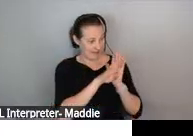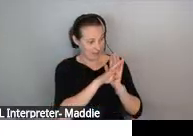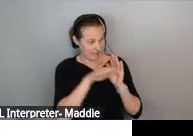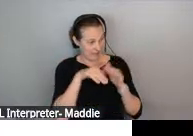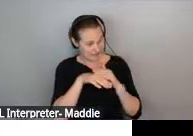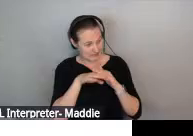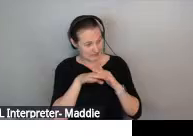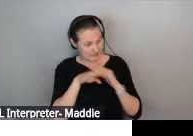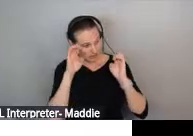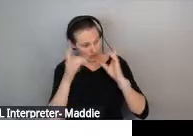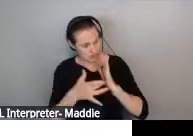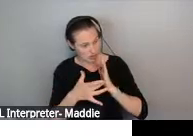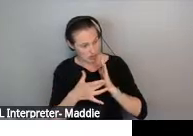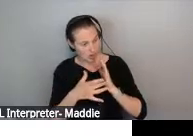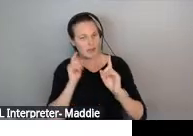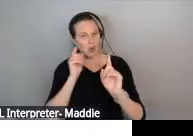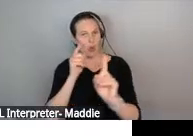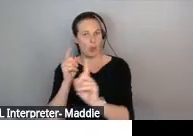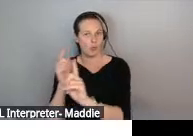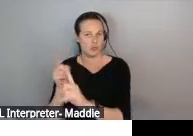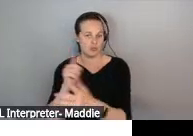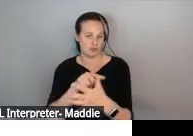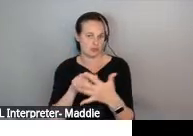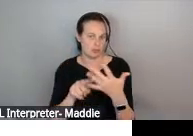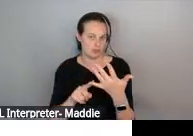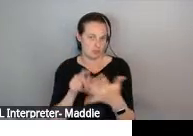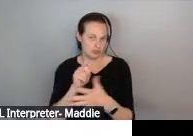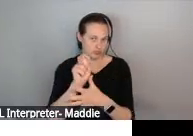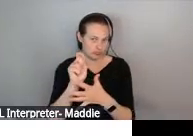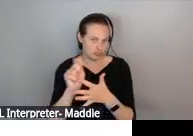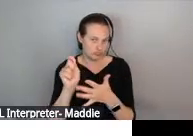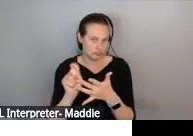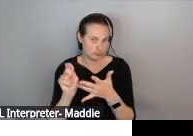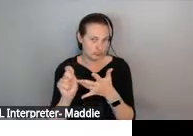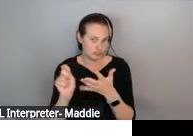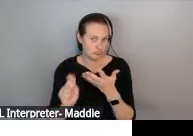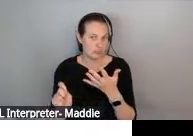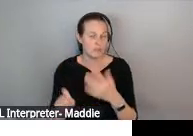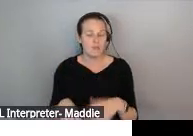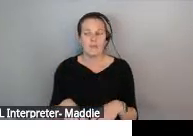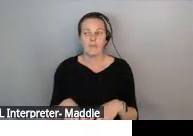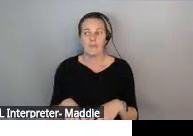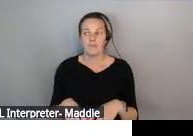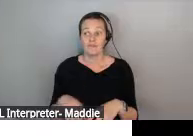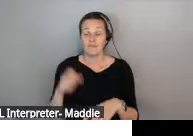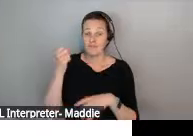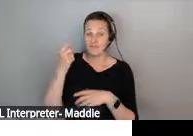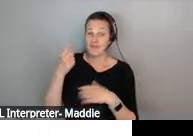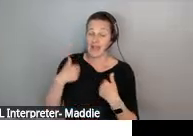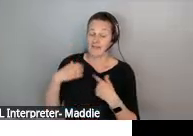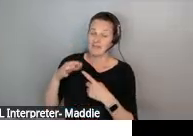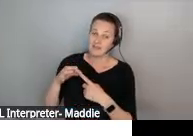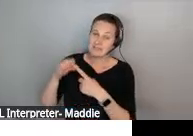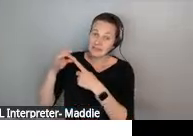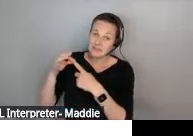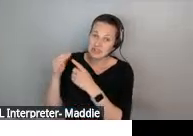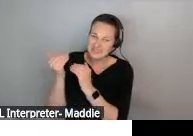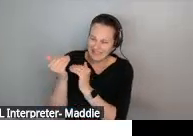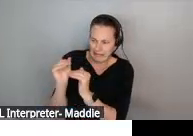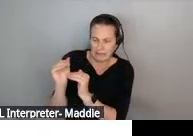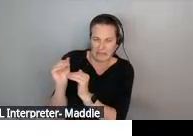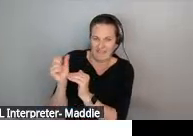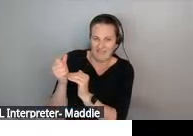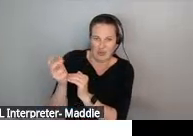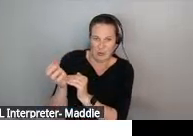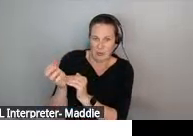educational technology environment. There are limited exceptions to this rule, but they're pretty limited.